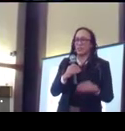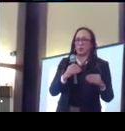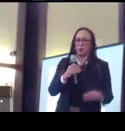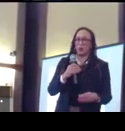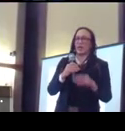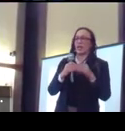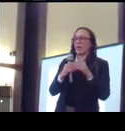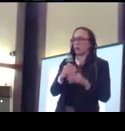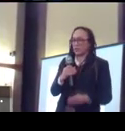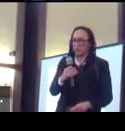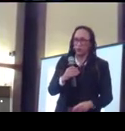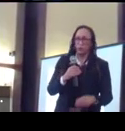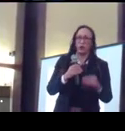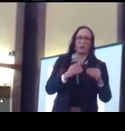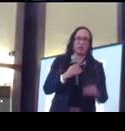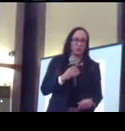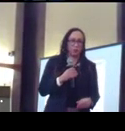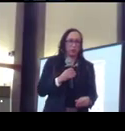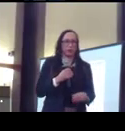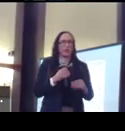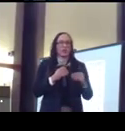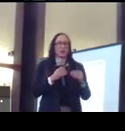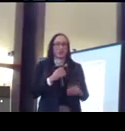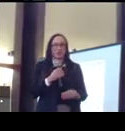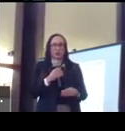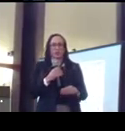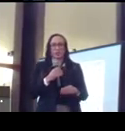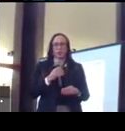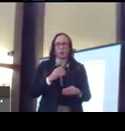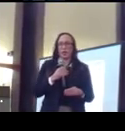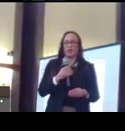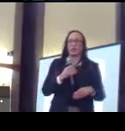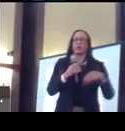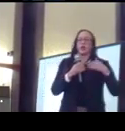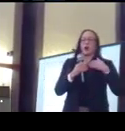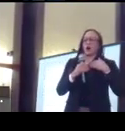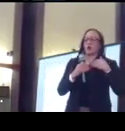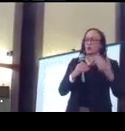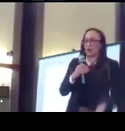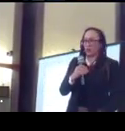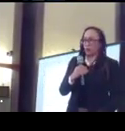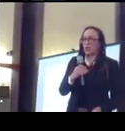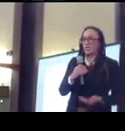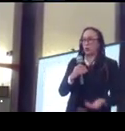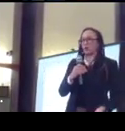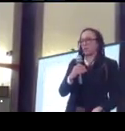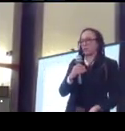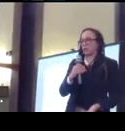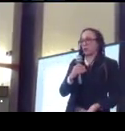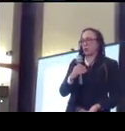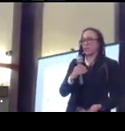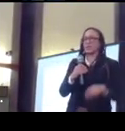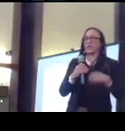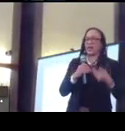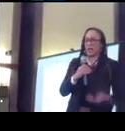and every deliverable, every submittal that the consultant team created was vetted through each one of